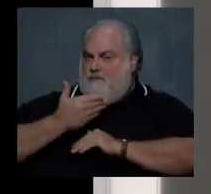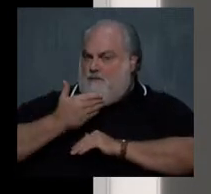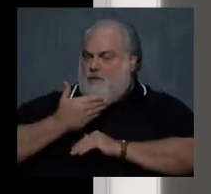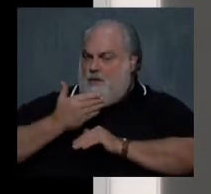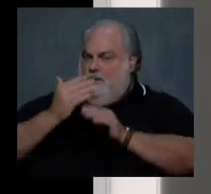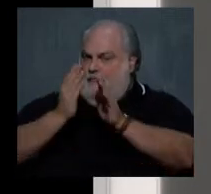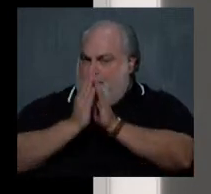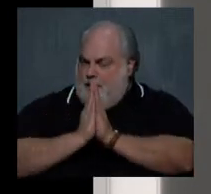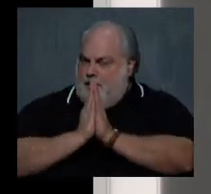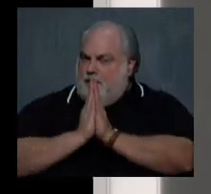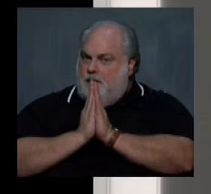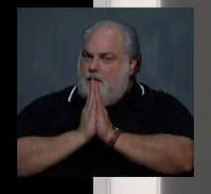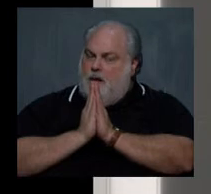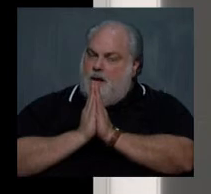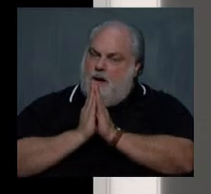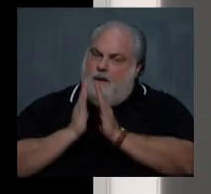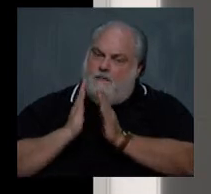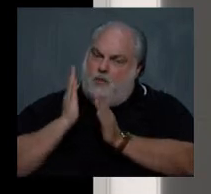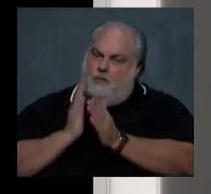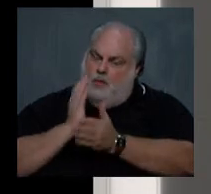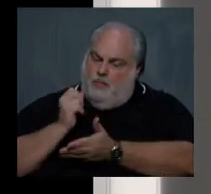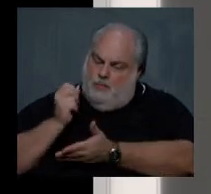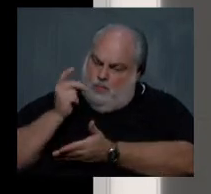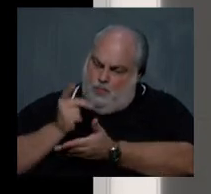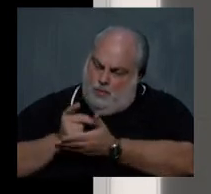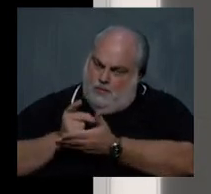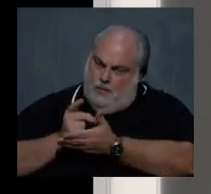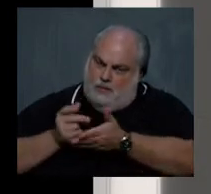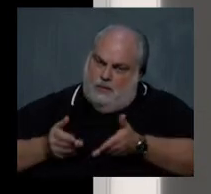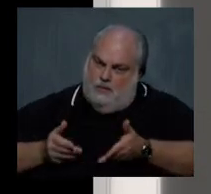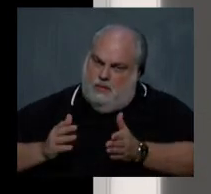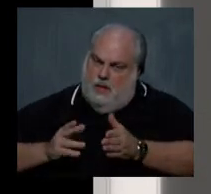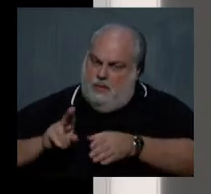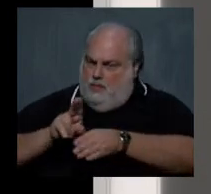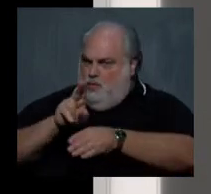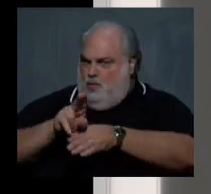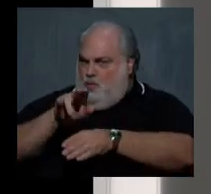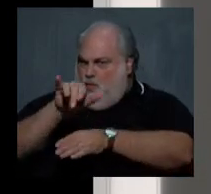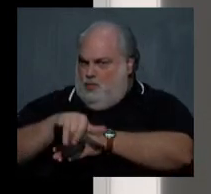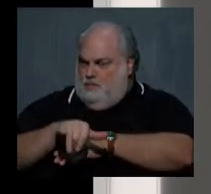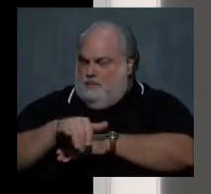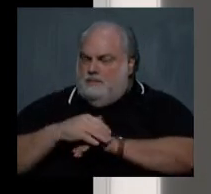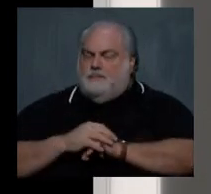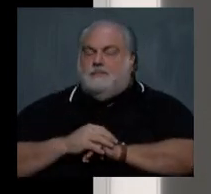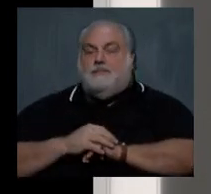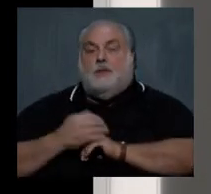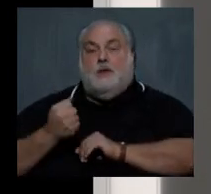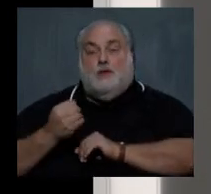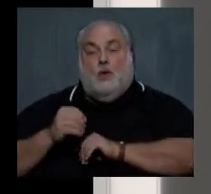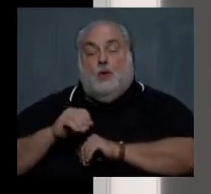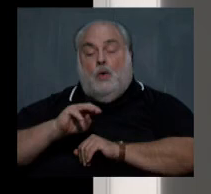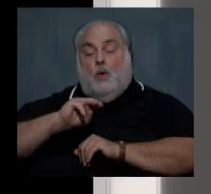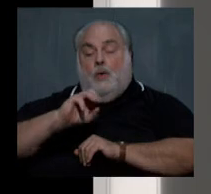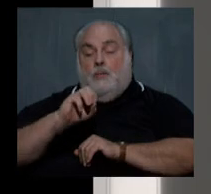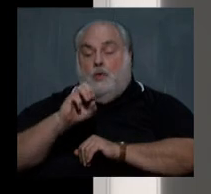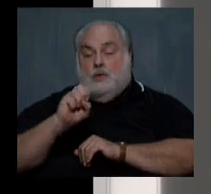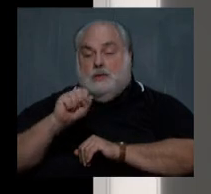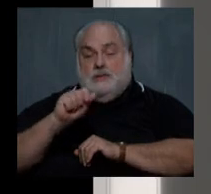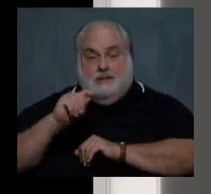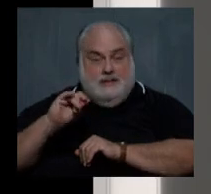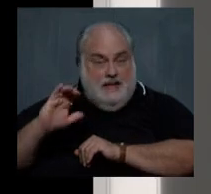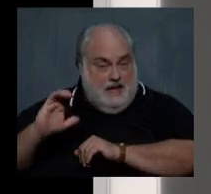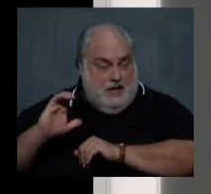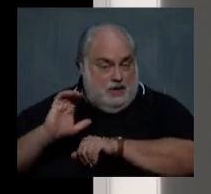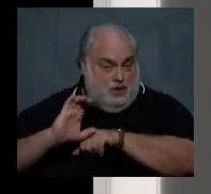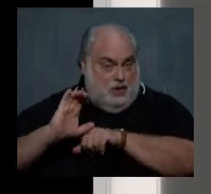that's where you're here to get approval to allow that use. And so what they're doing is they're looking